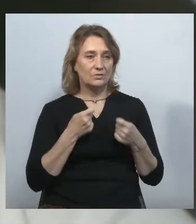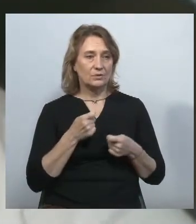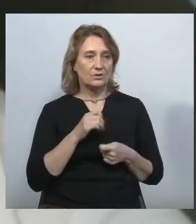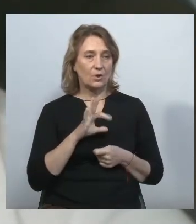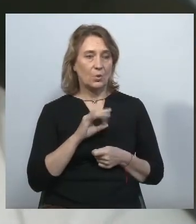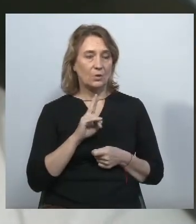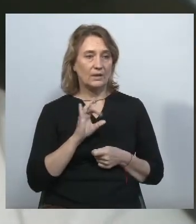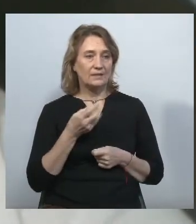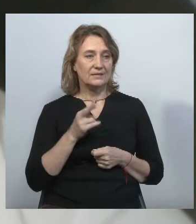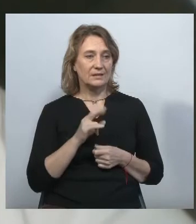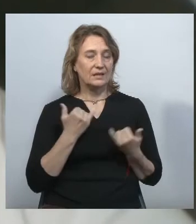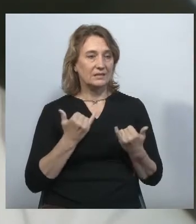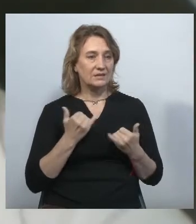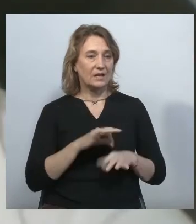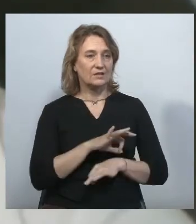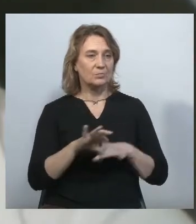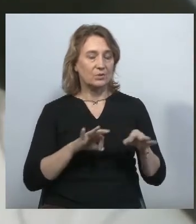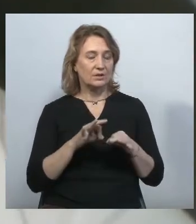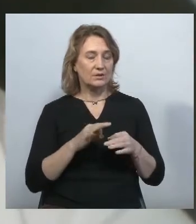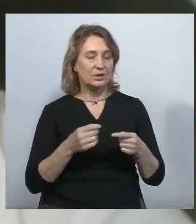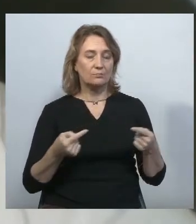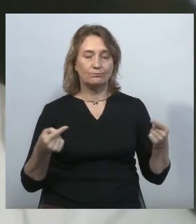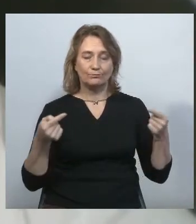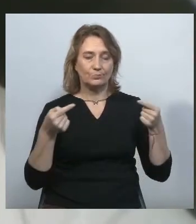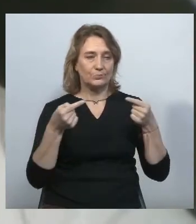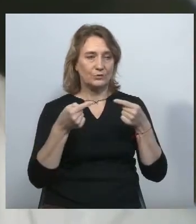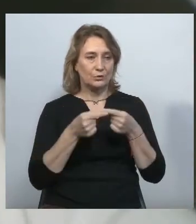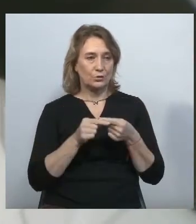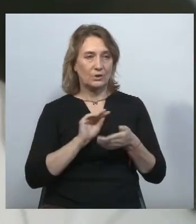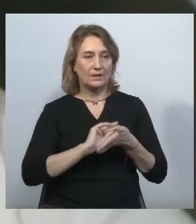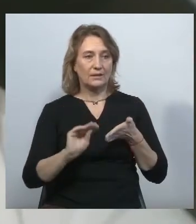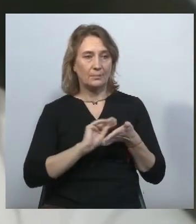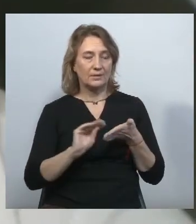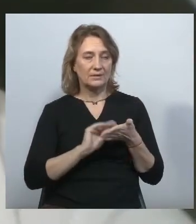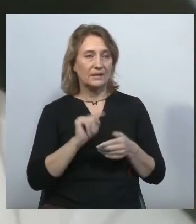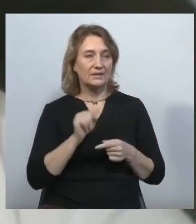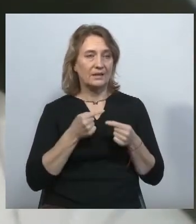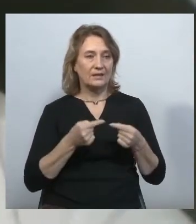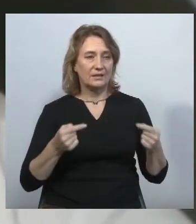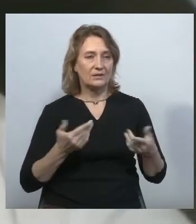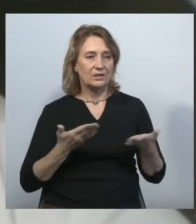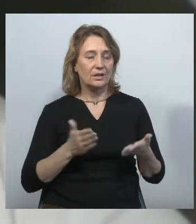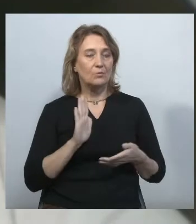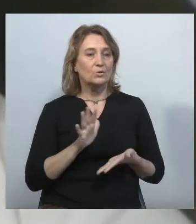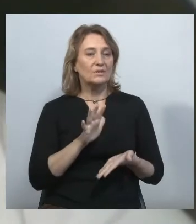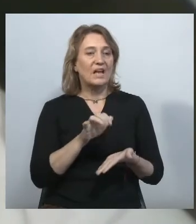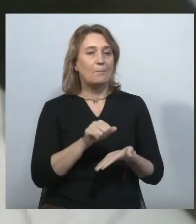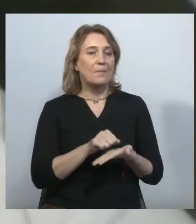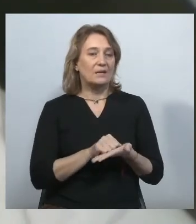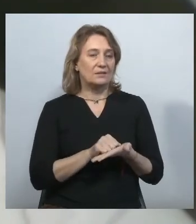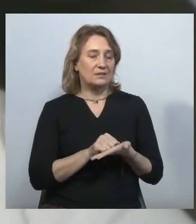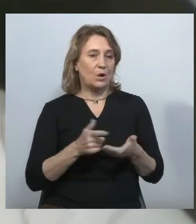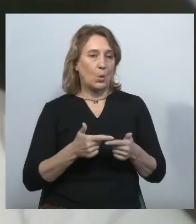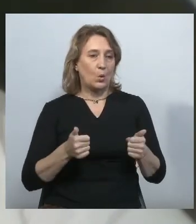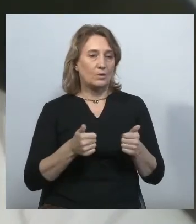Answering to Oleksiy's question, right now this project clearly